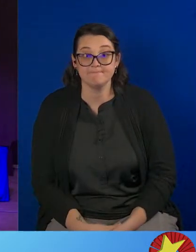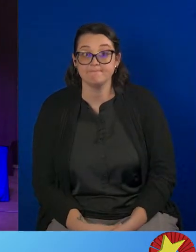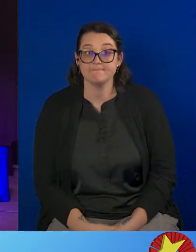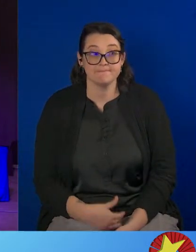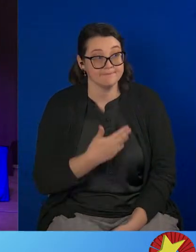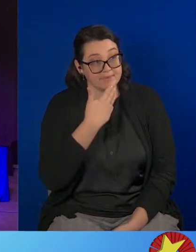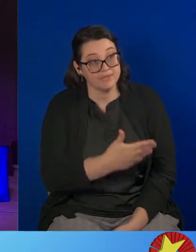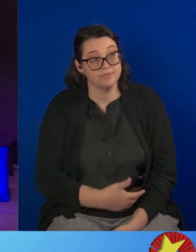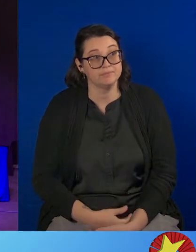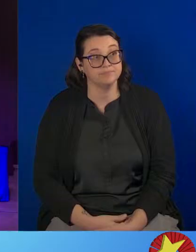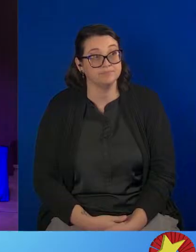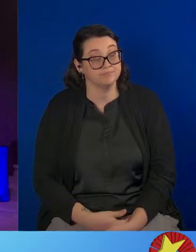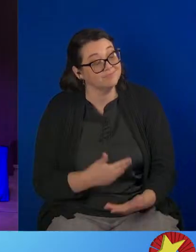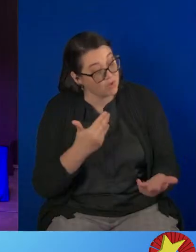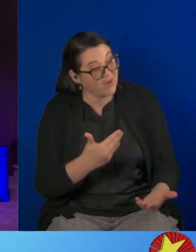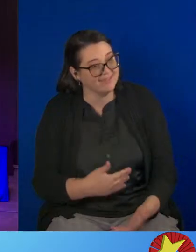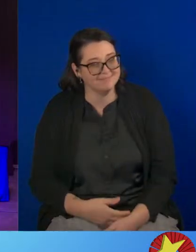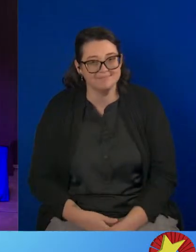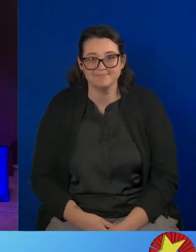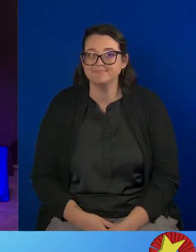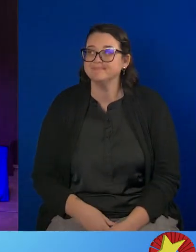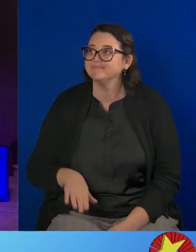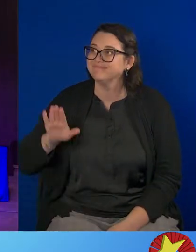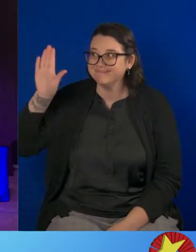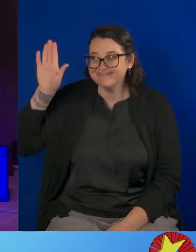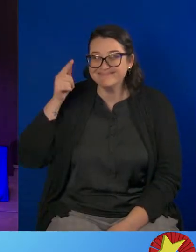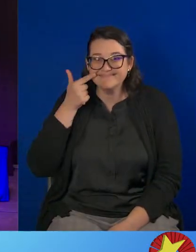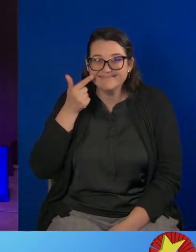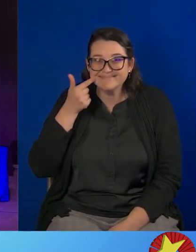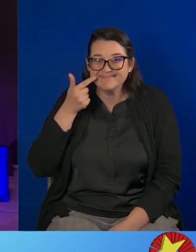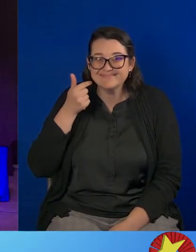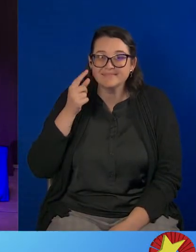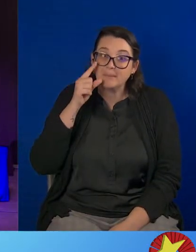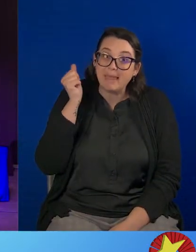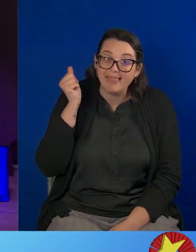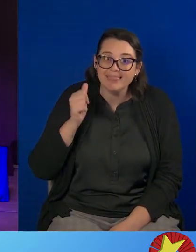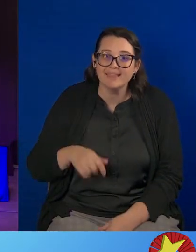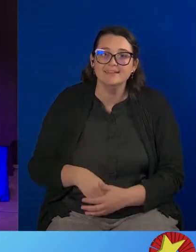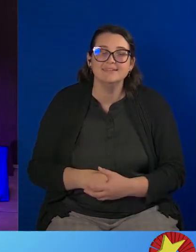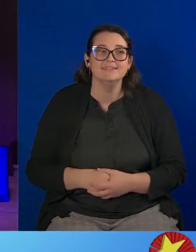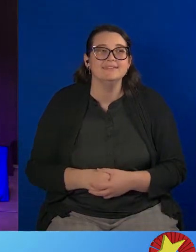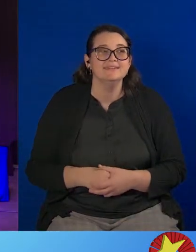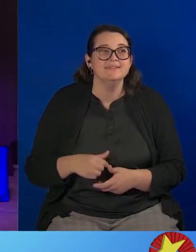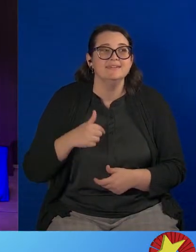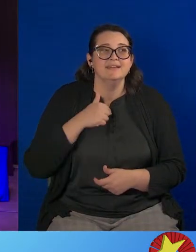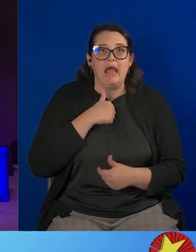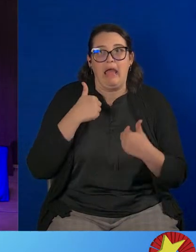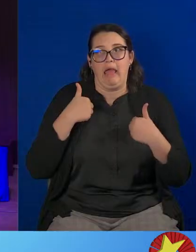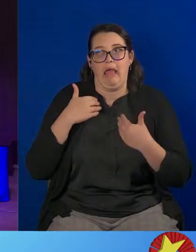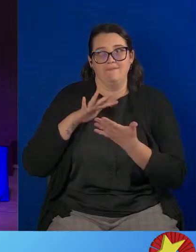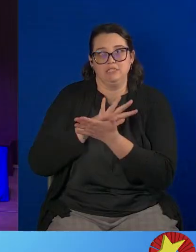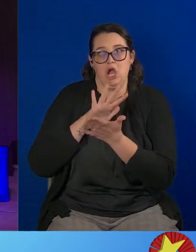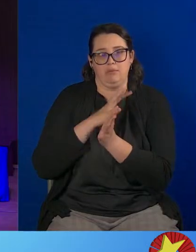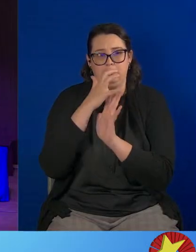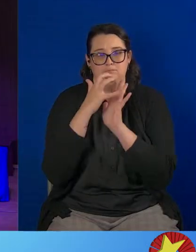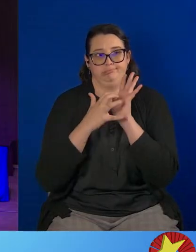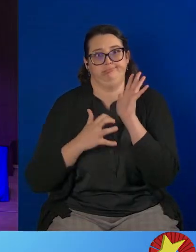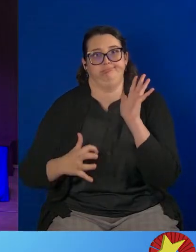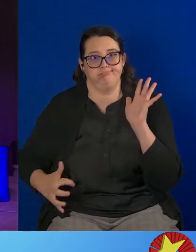Thank you. Go ahead. This is Bill. I have a rather extensive document that I shared with those